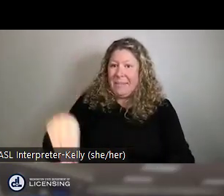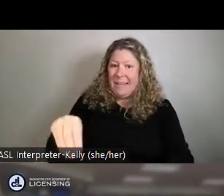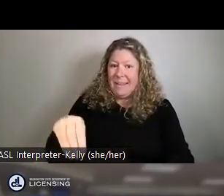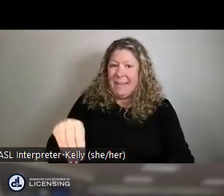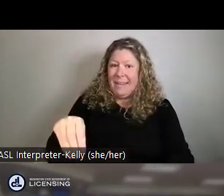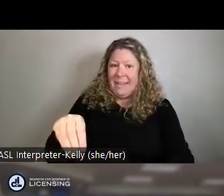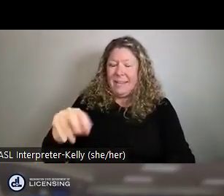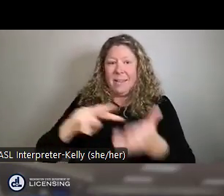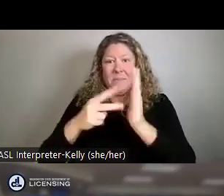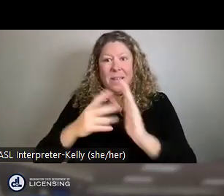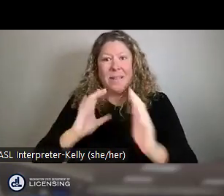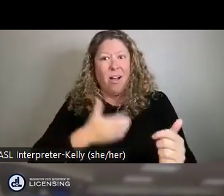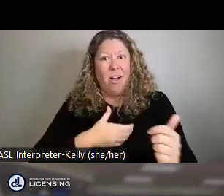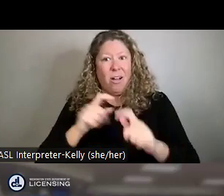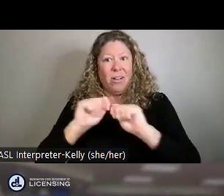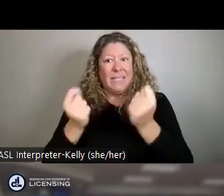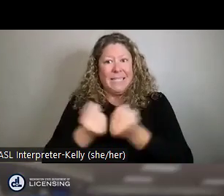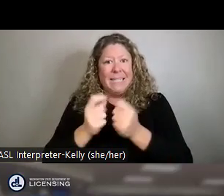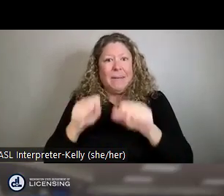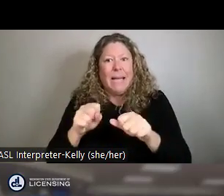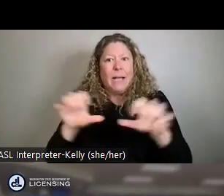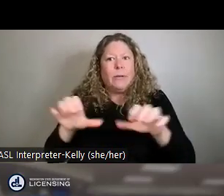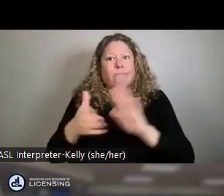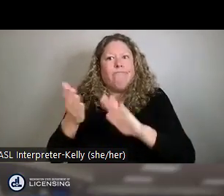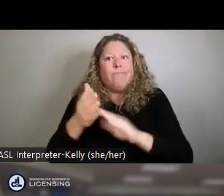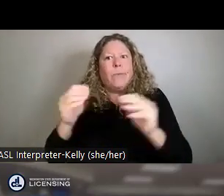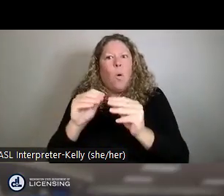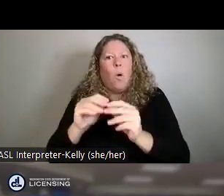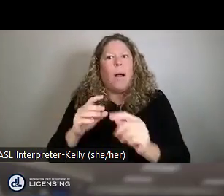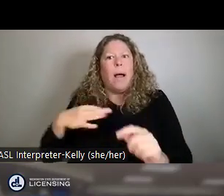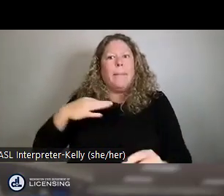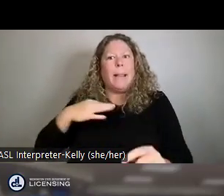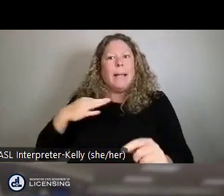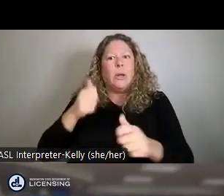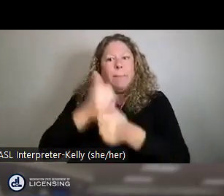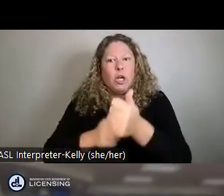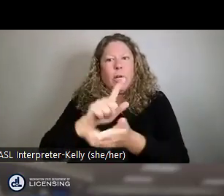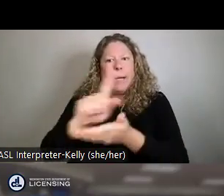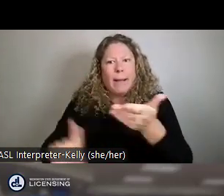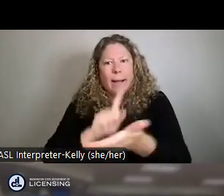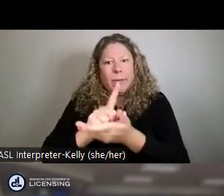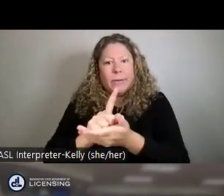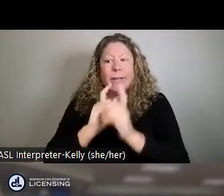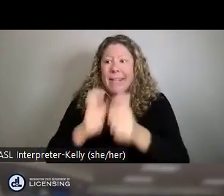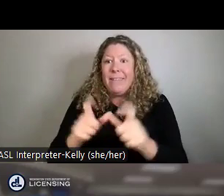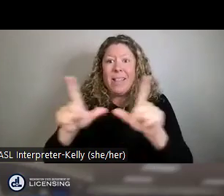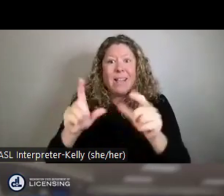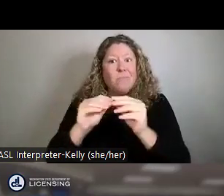more applications per hour. In the end, that helps us license people faster and more